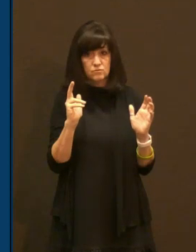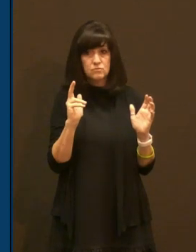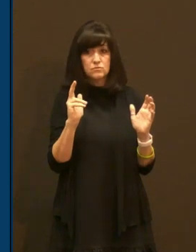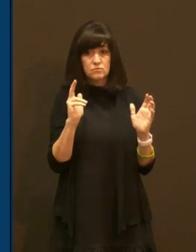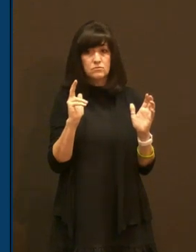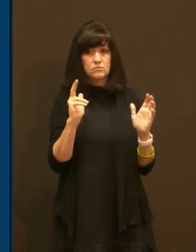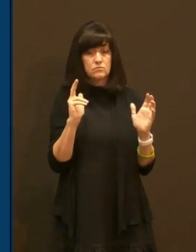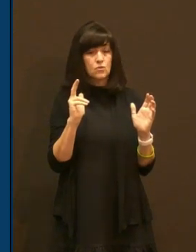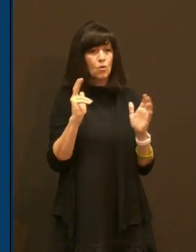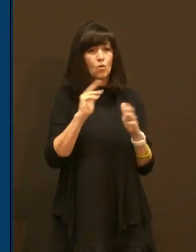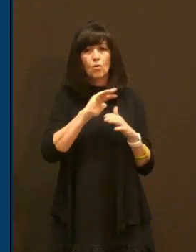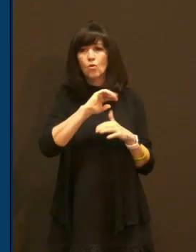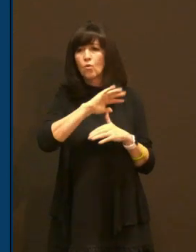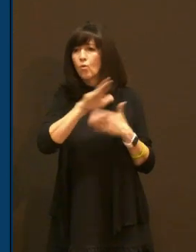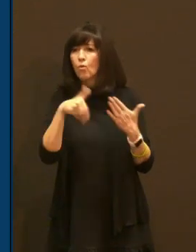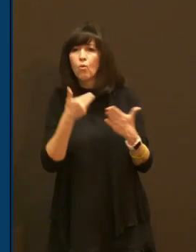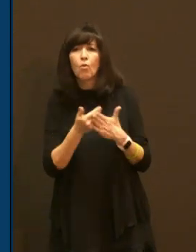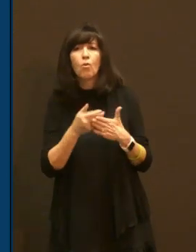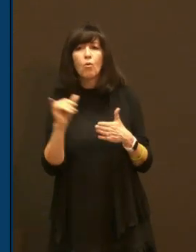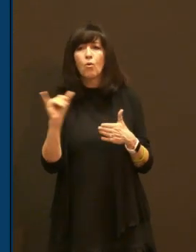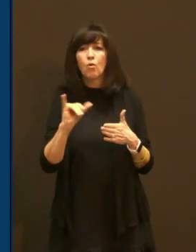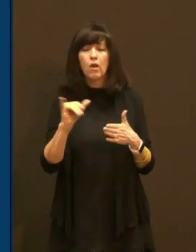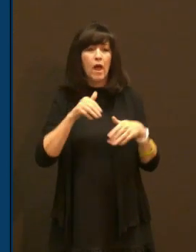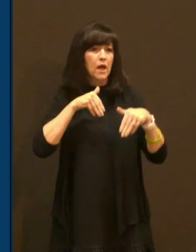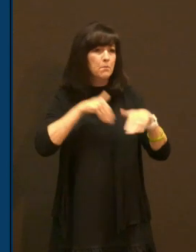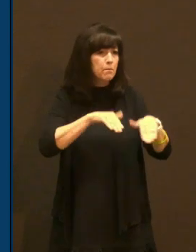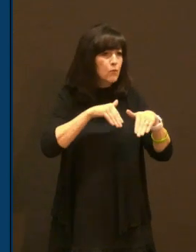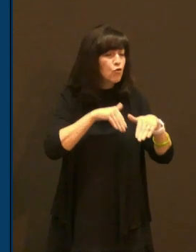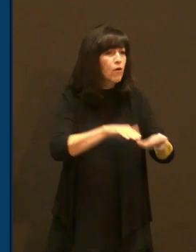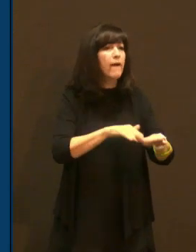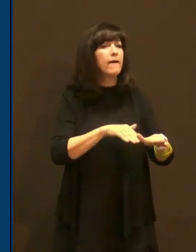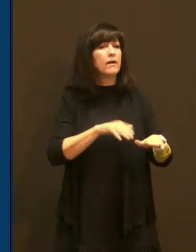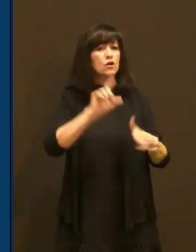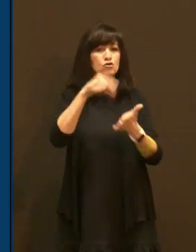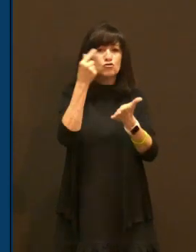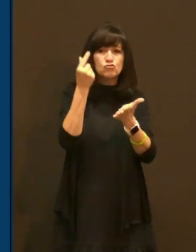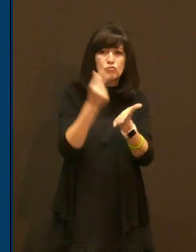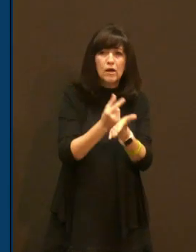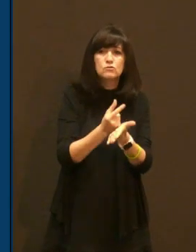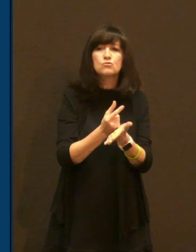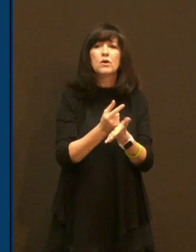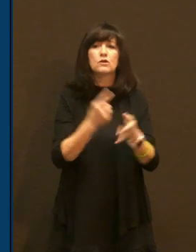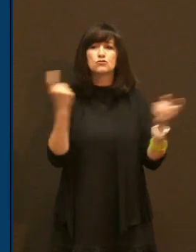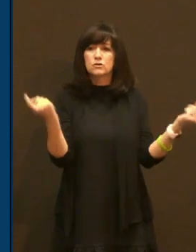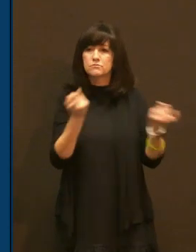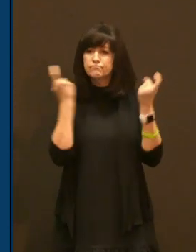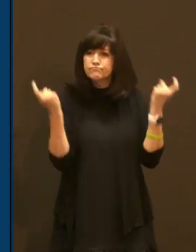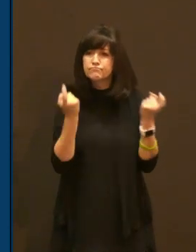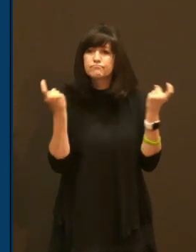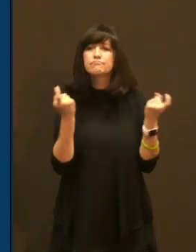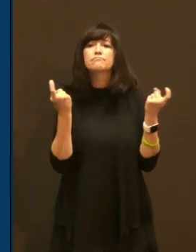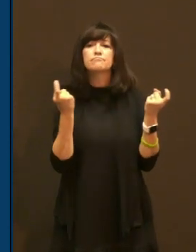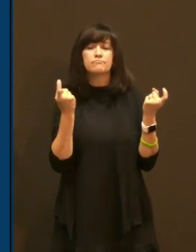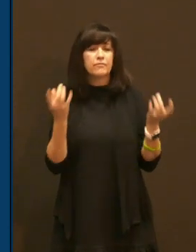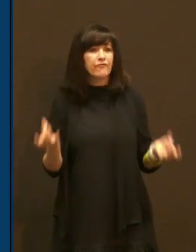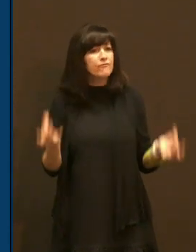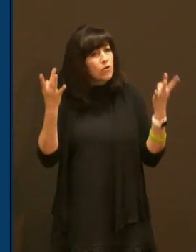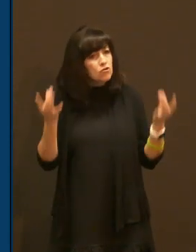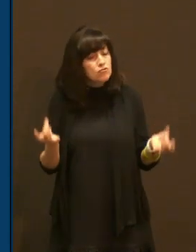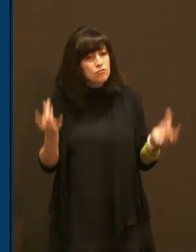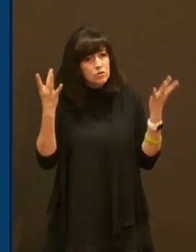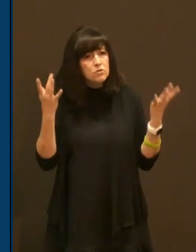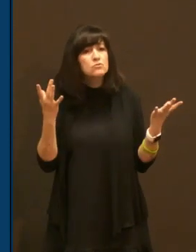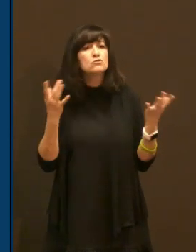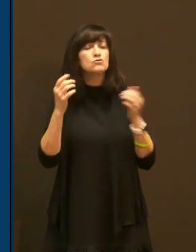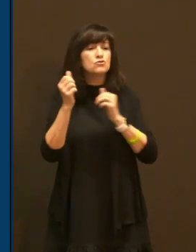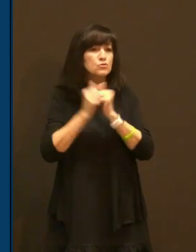locations and venues, parades, festivals, graduation ceremonies, unless there's